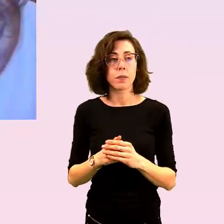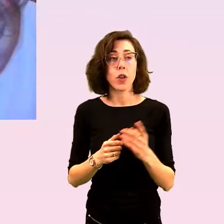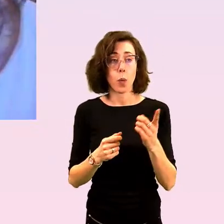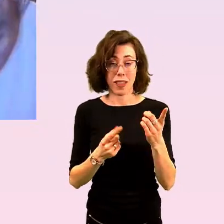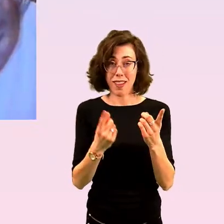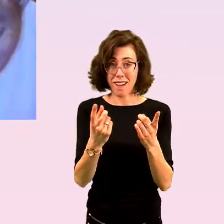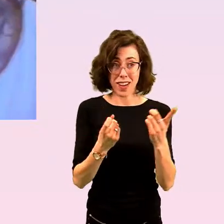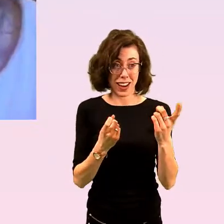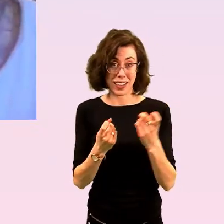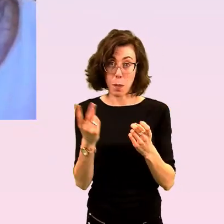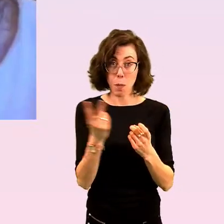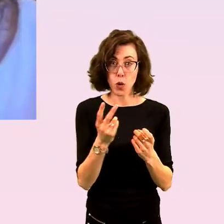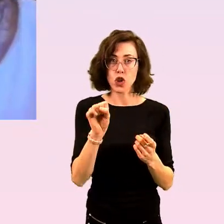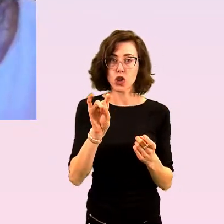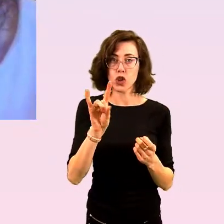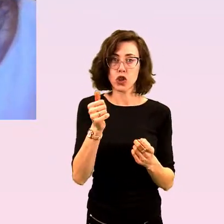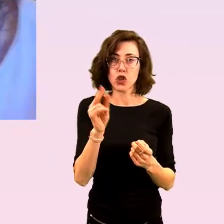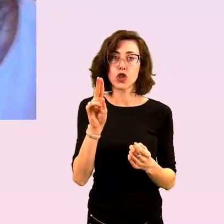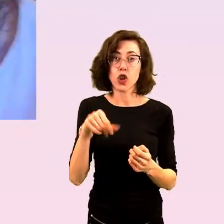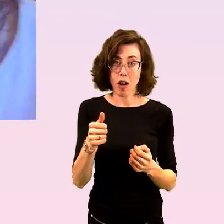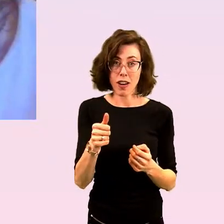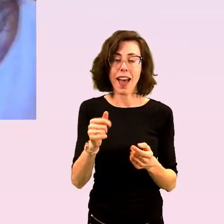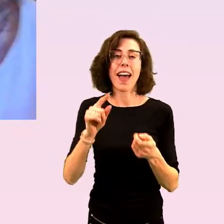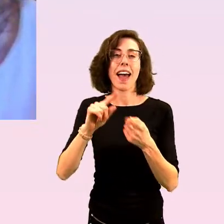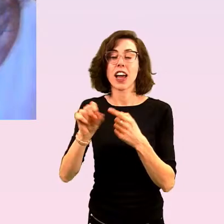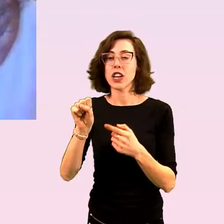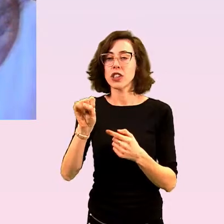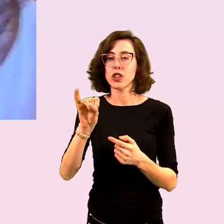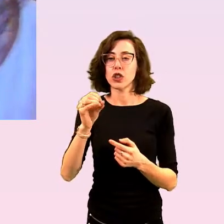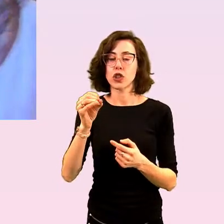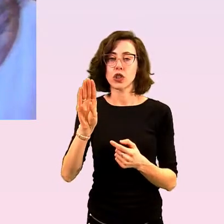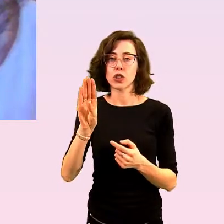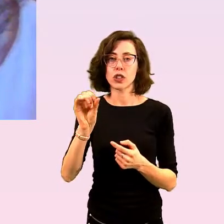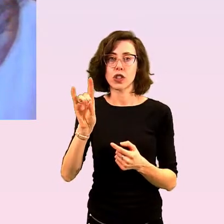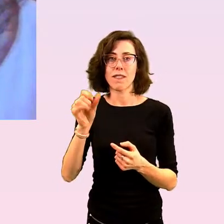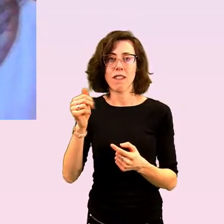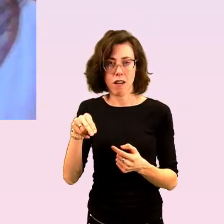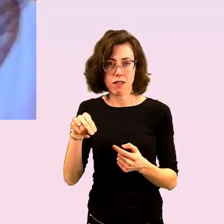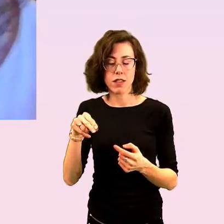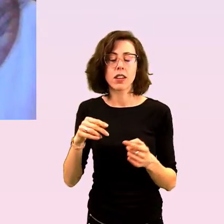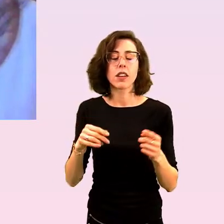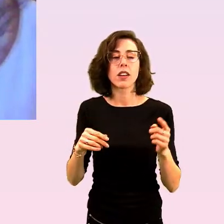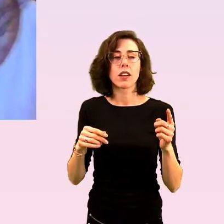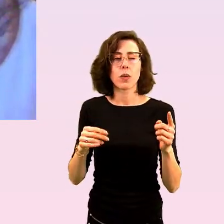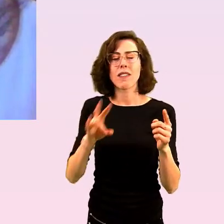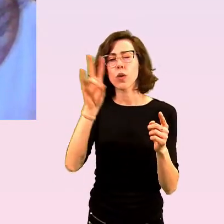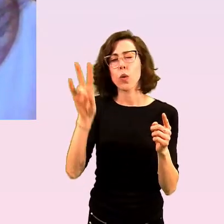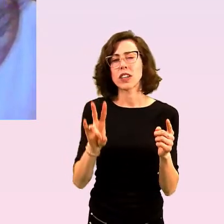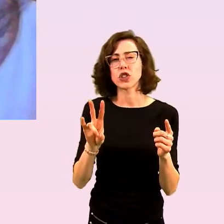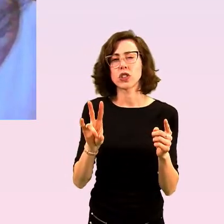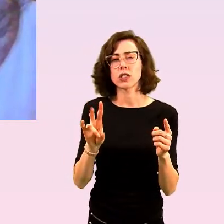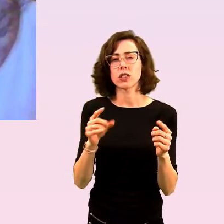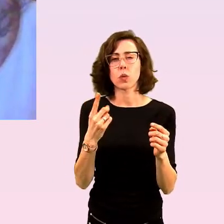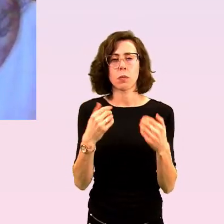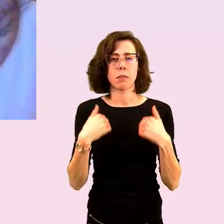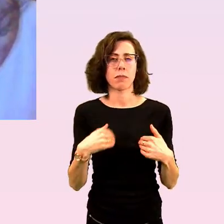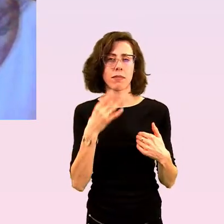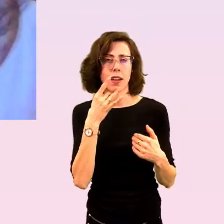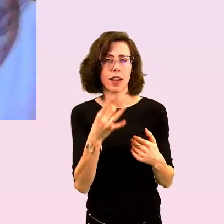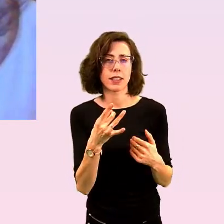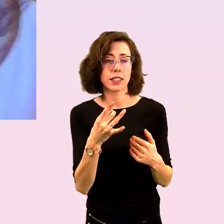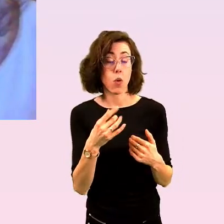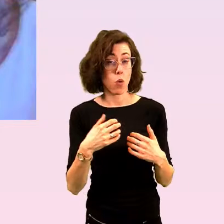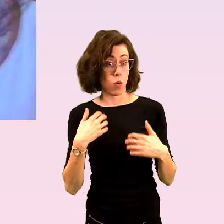the conversation now, if that's okay. Thank you so much for those presentations. We do have a question, and it was something that I wanted to touch on. Dave Finn asks, really interesting